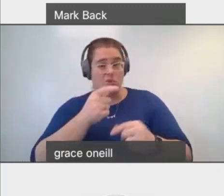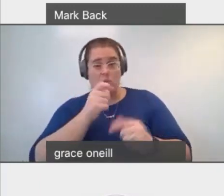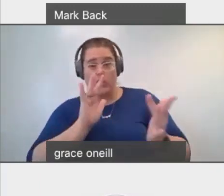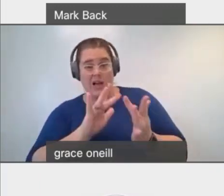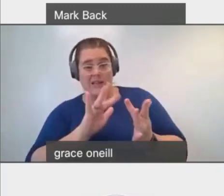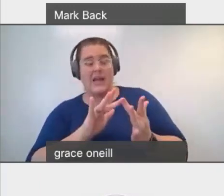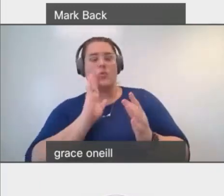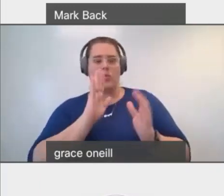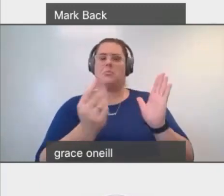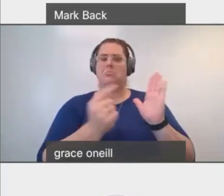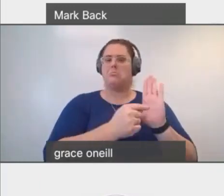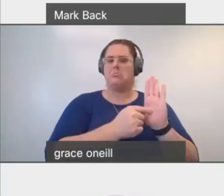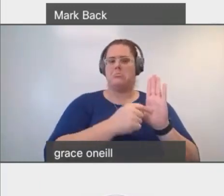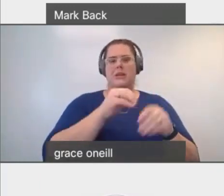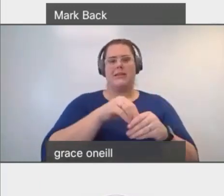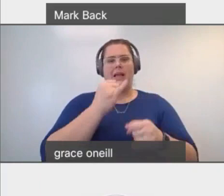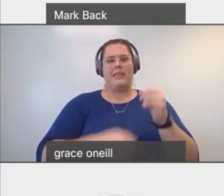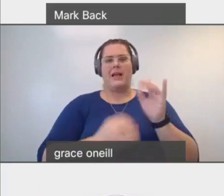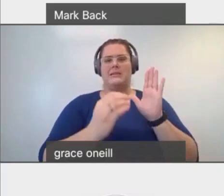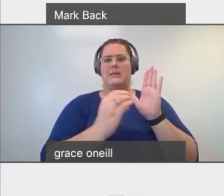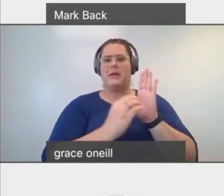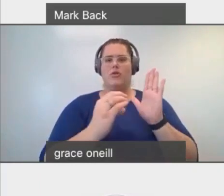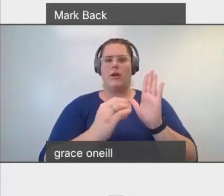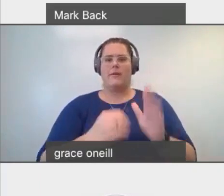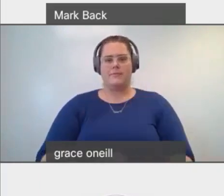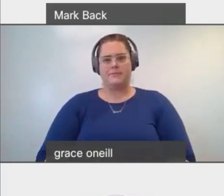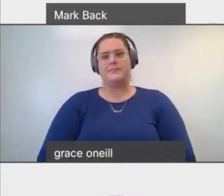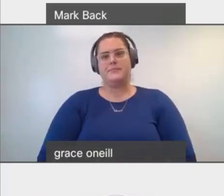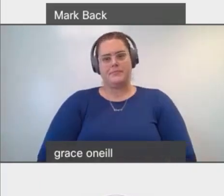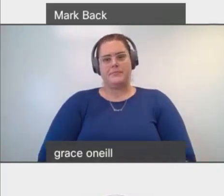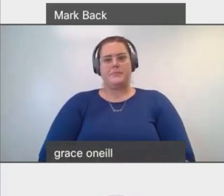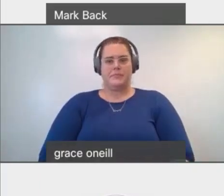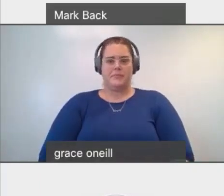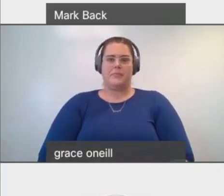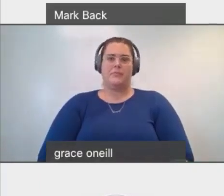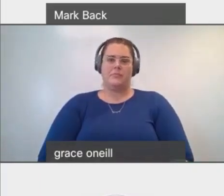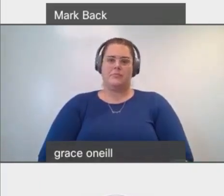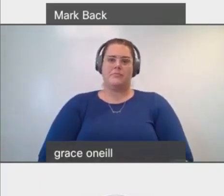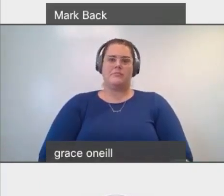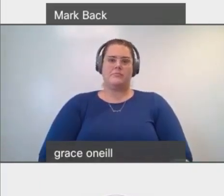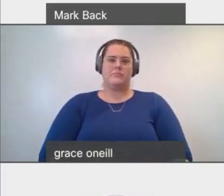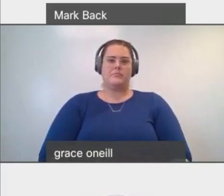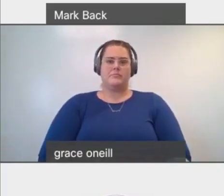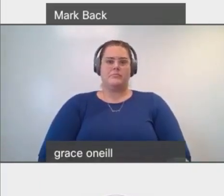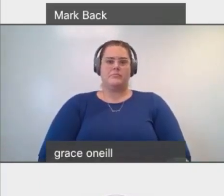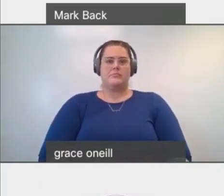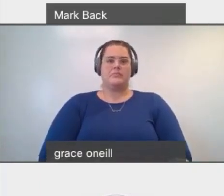about getting that in place and seeking out that reimbursement as soon as possible.